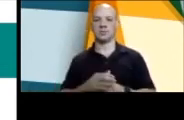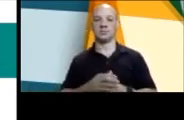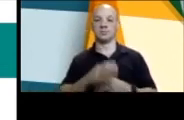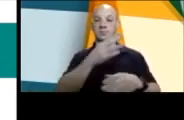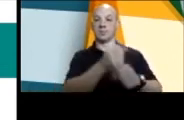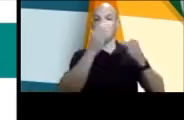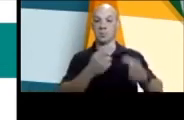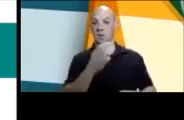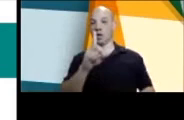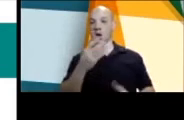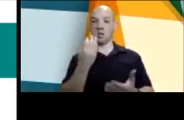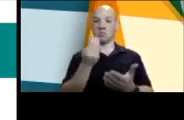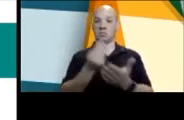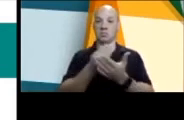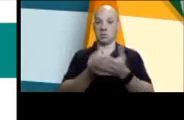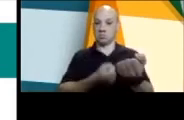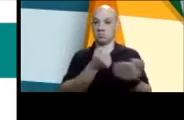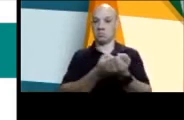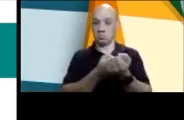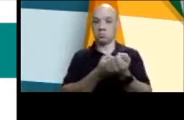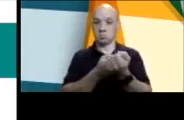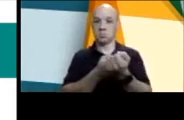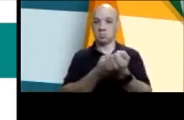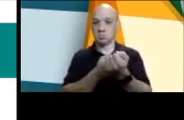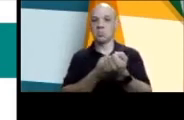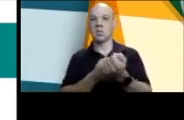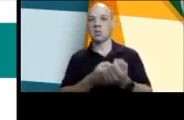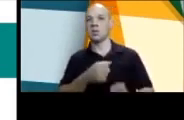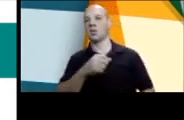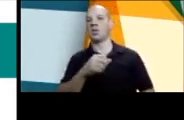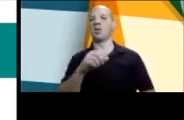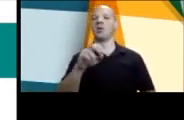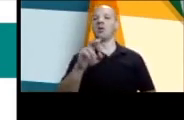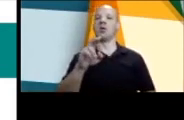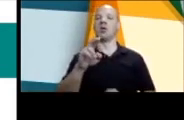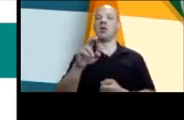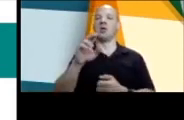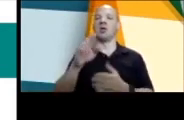HUD financial assistance, the uniform administrative requirements at 2 CFR